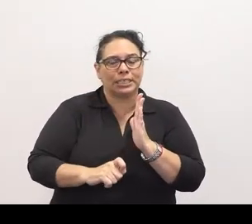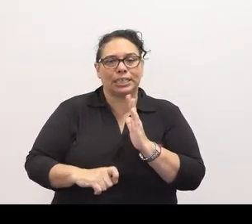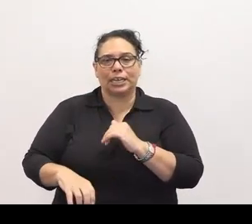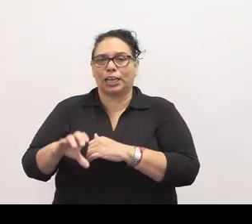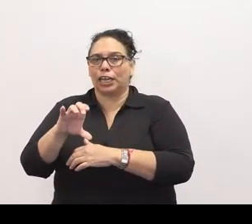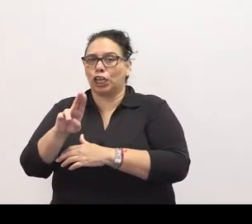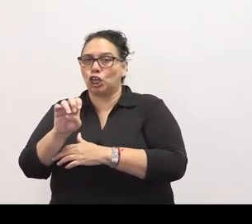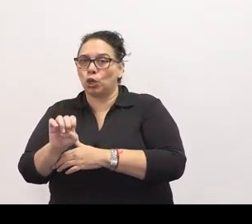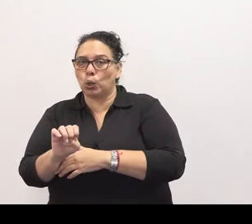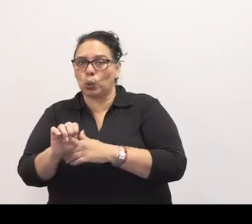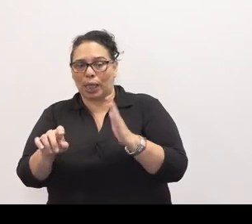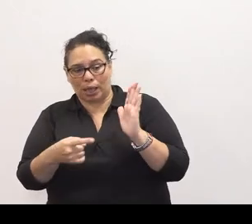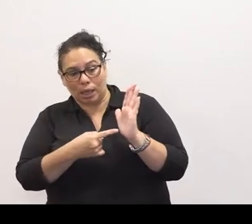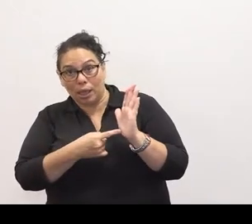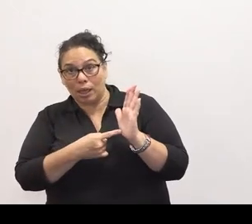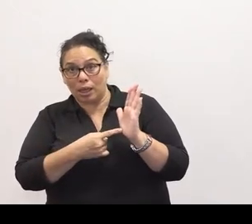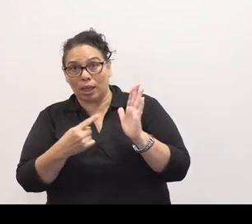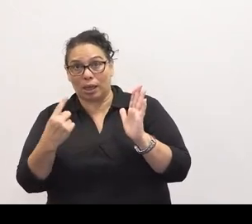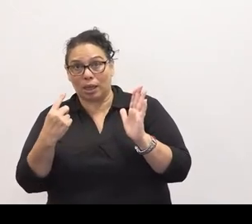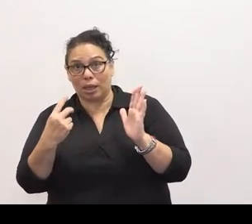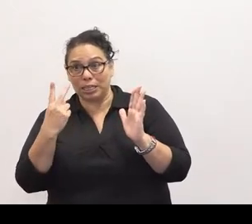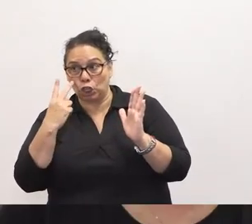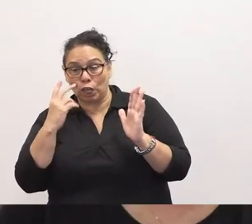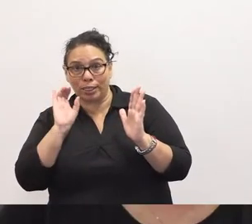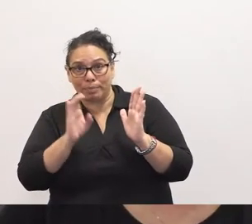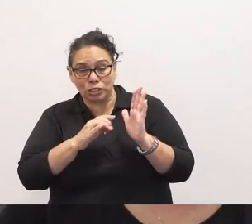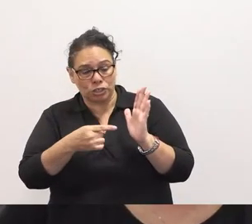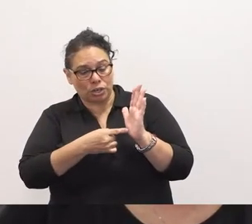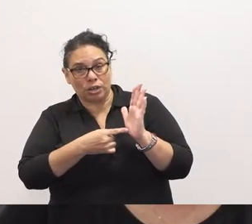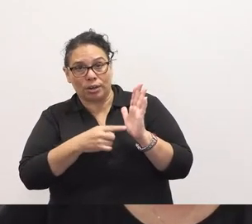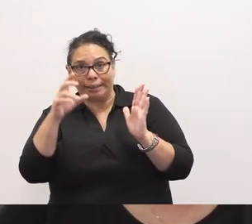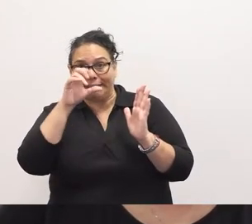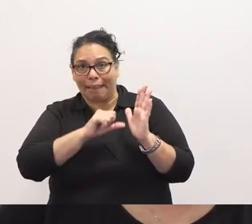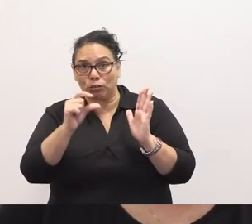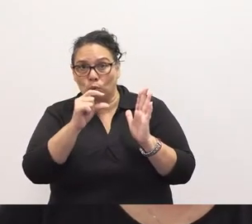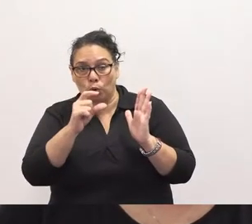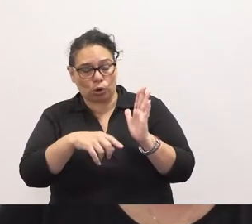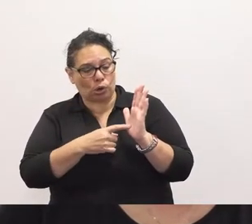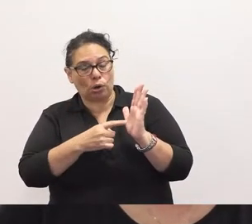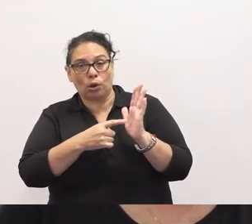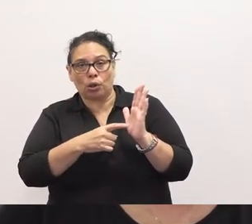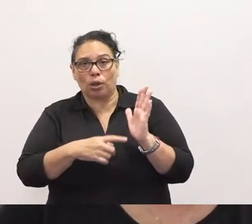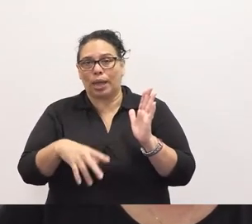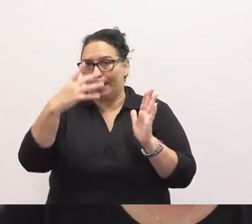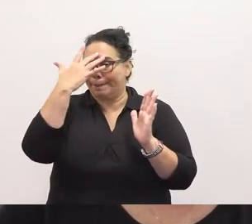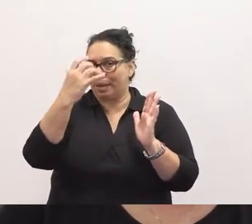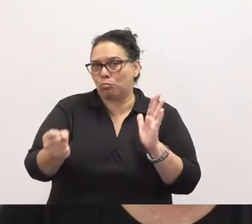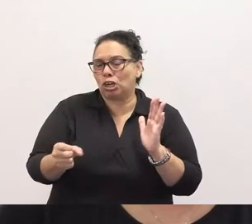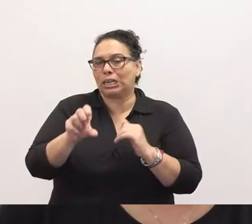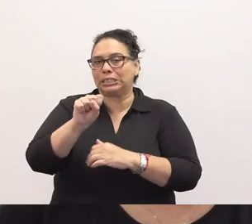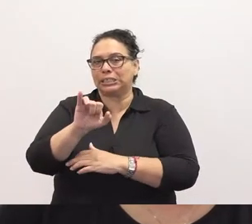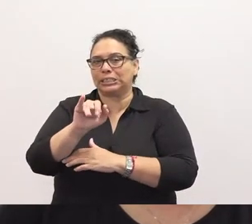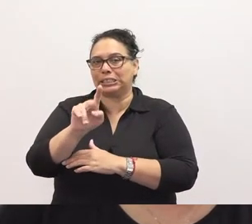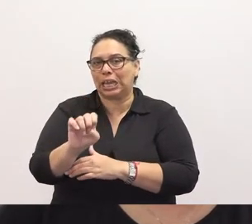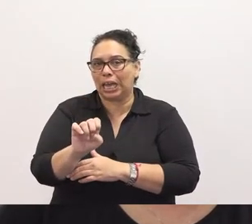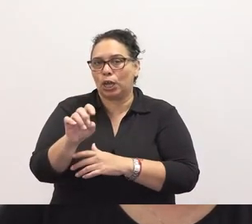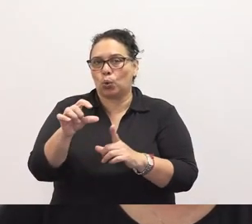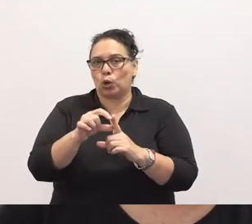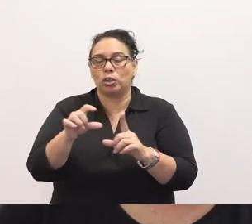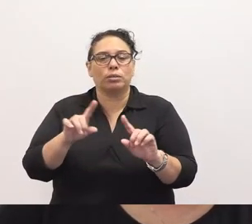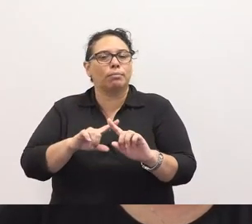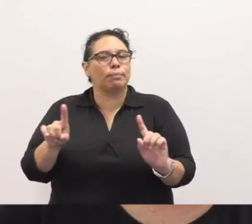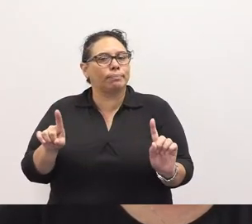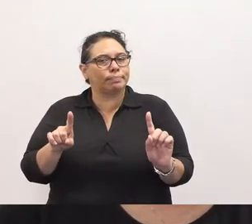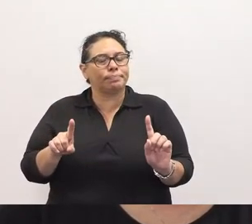For example, look at the picture, look at the first letter, guess the word. Memorizing sight words. However,